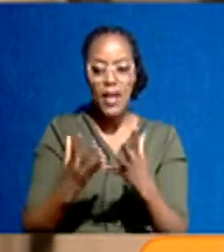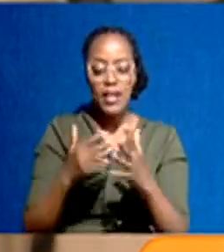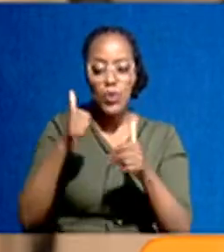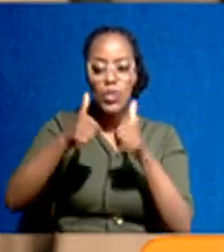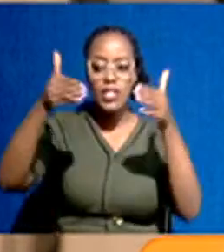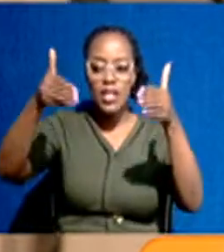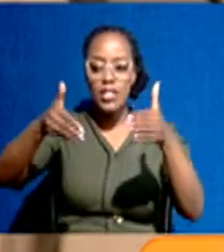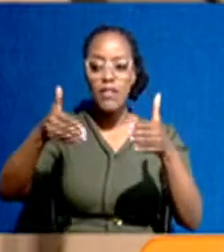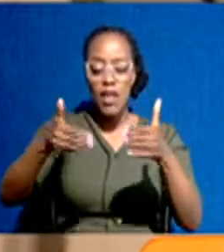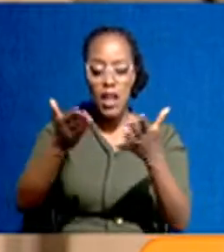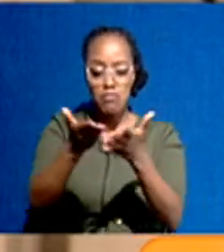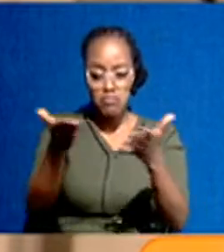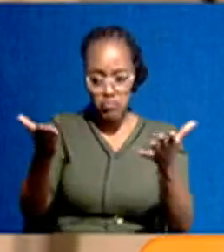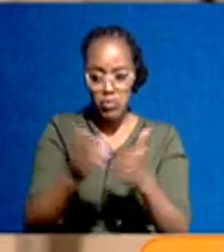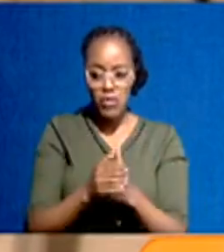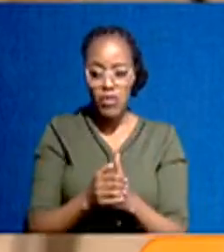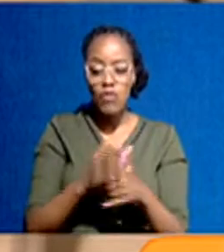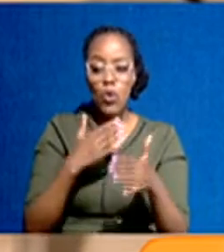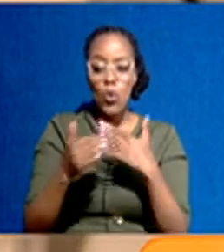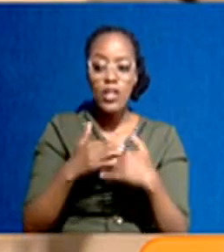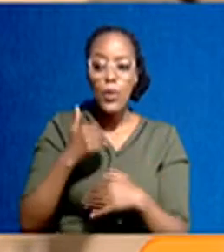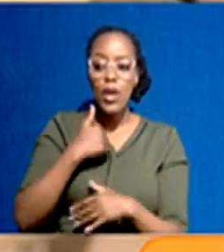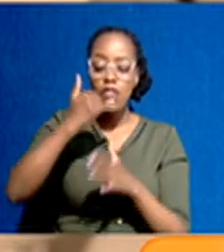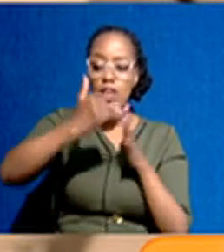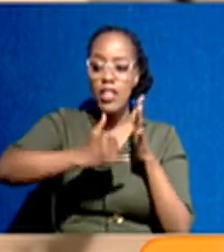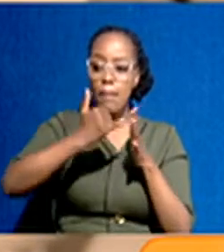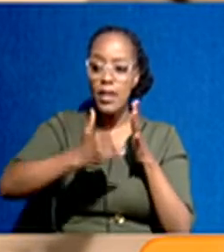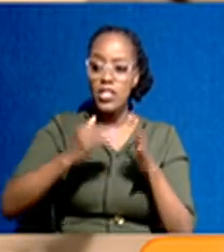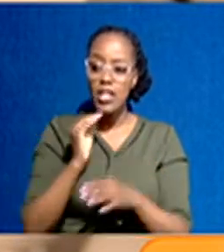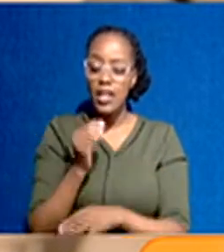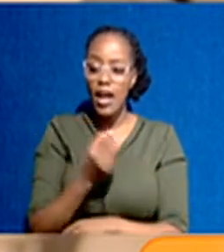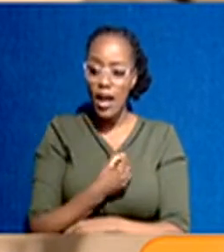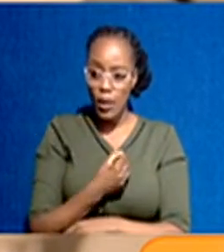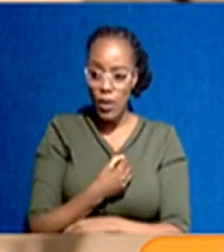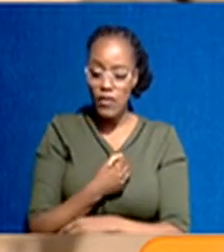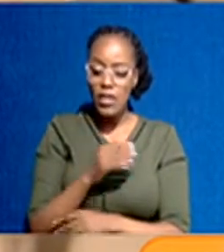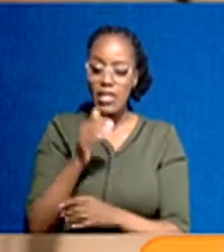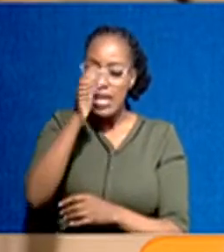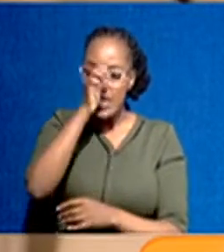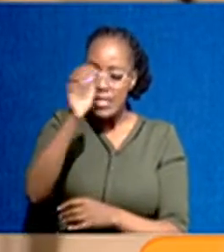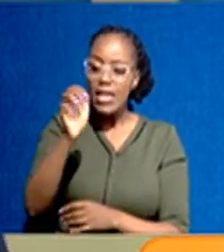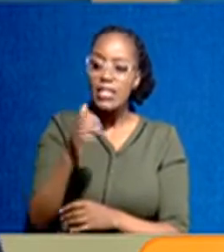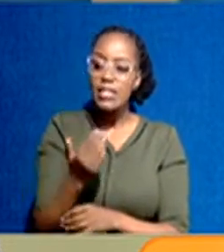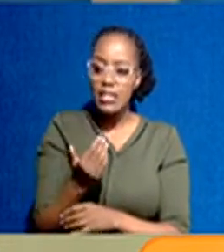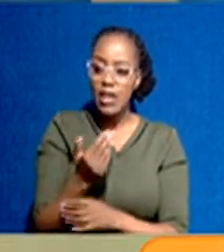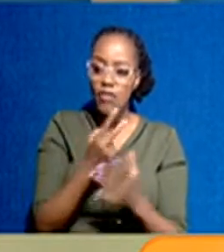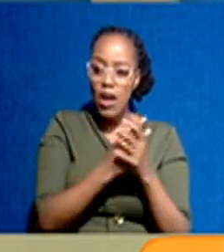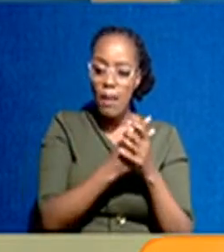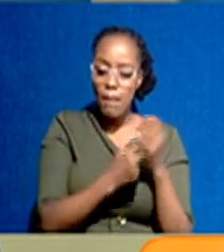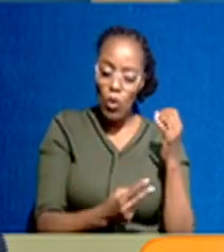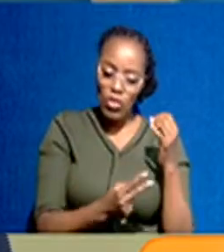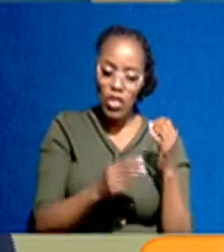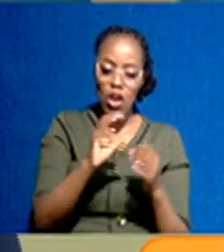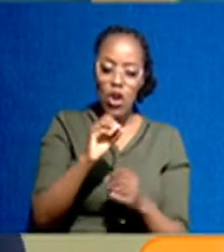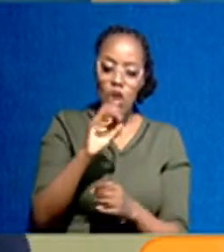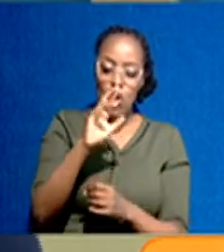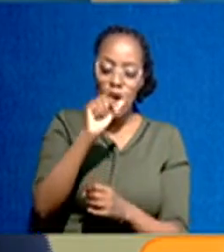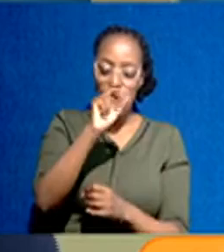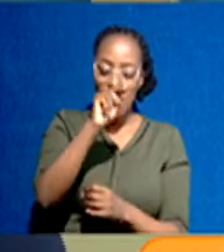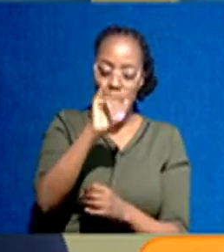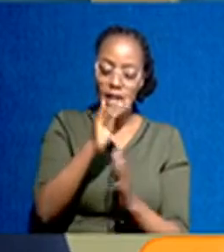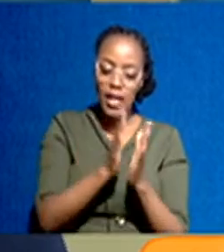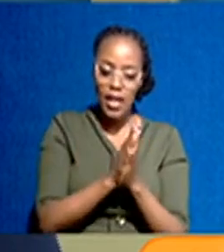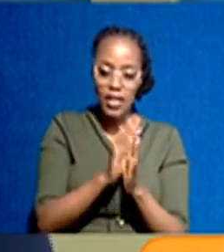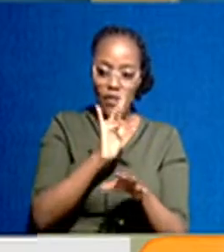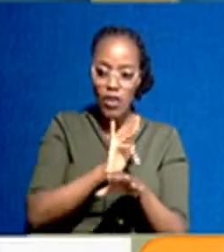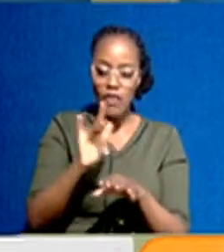available on the market. What we have with our machine is that it rejects both inorganic and organic